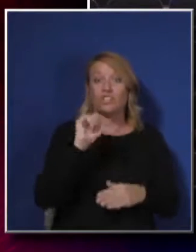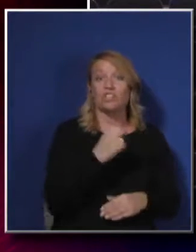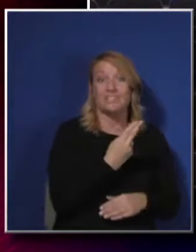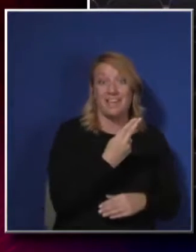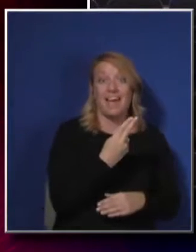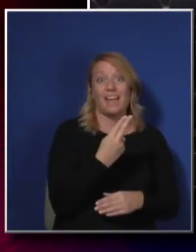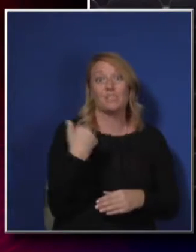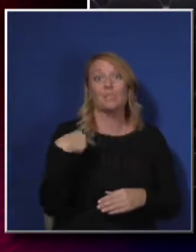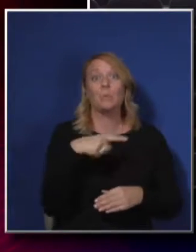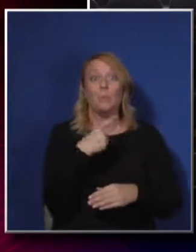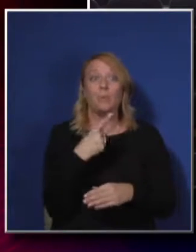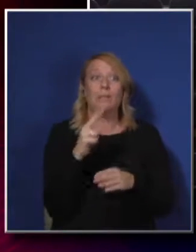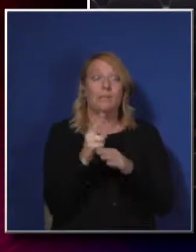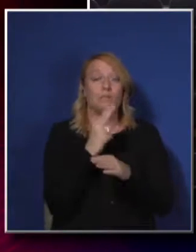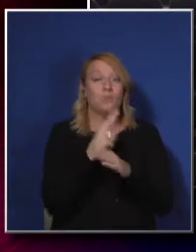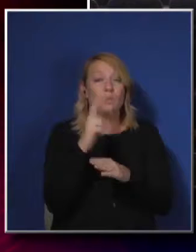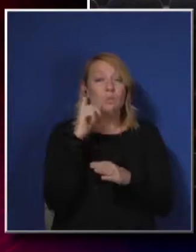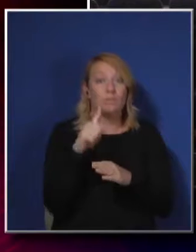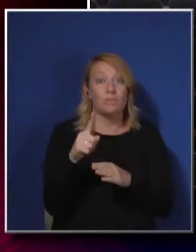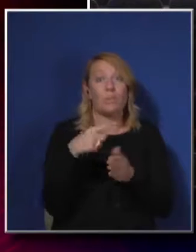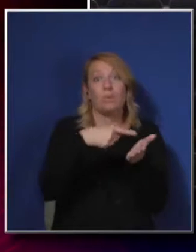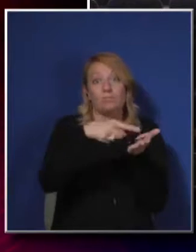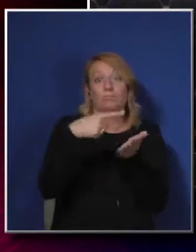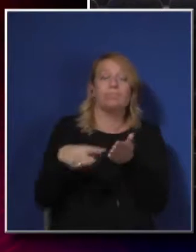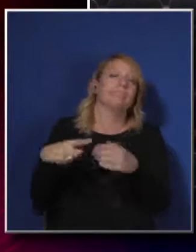last several months.